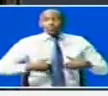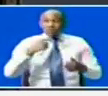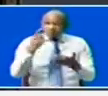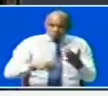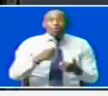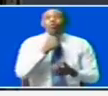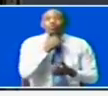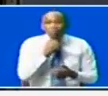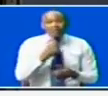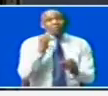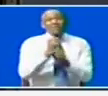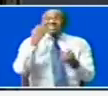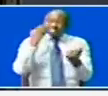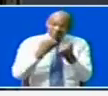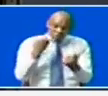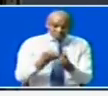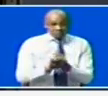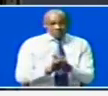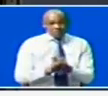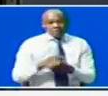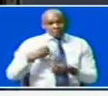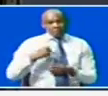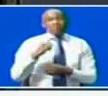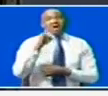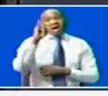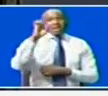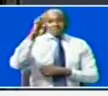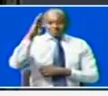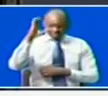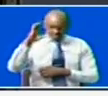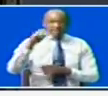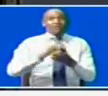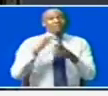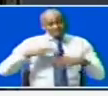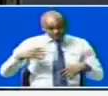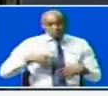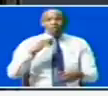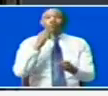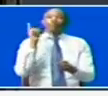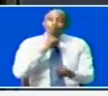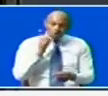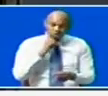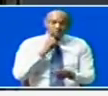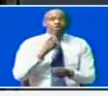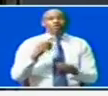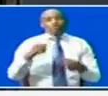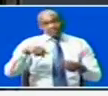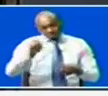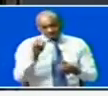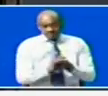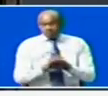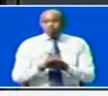they want to make it very difficult for the Independent Electoral and Boundaries Commission officials tomorrow to move